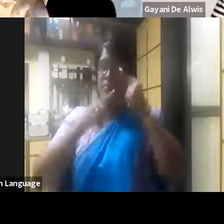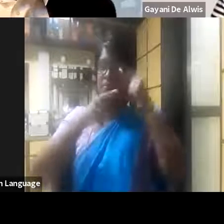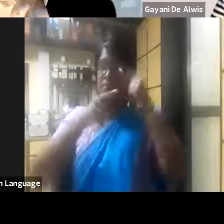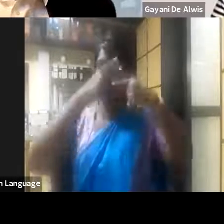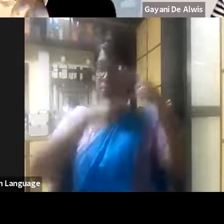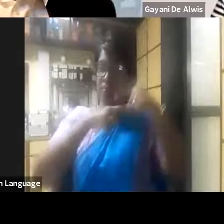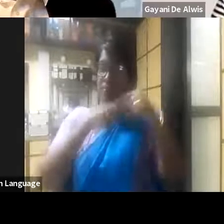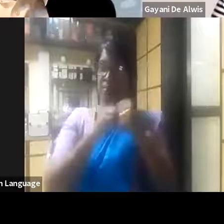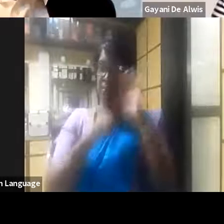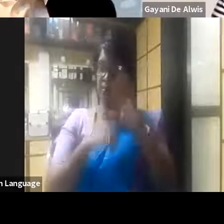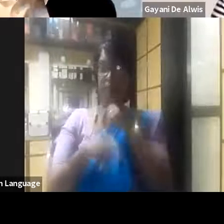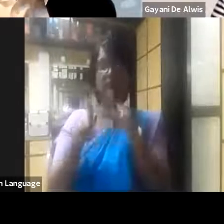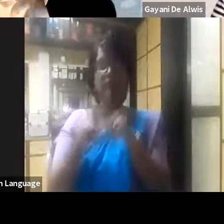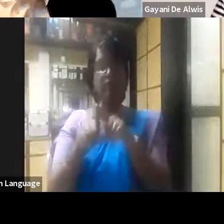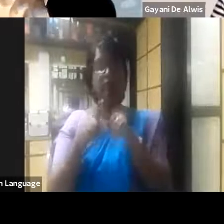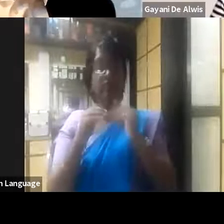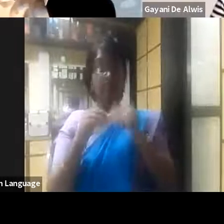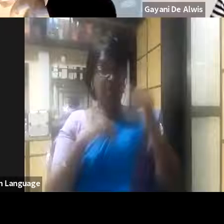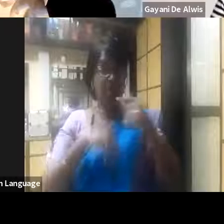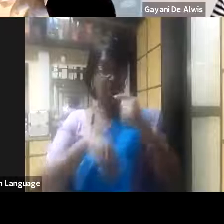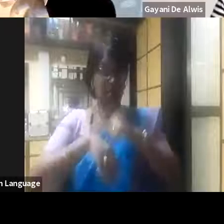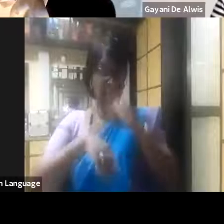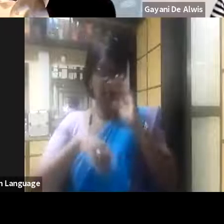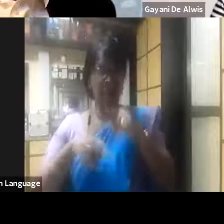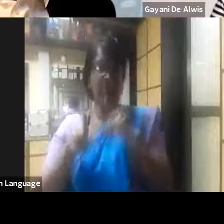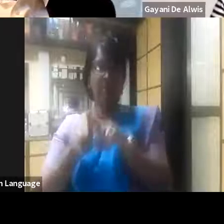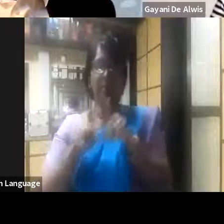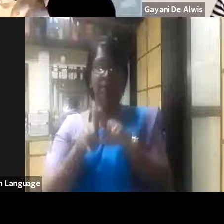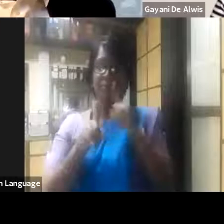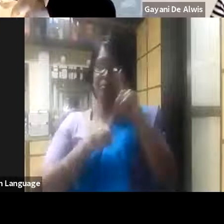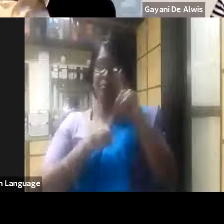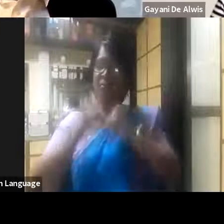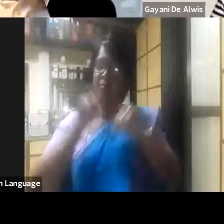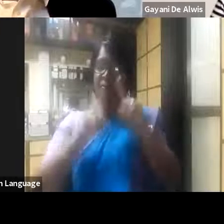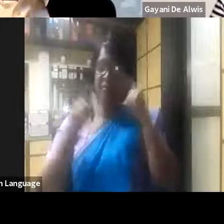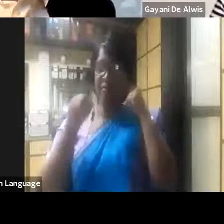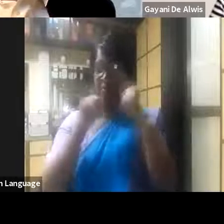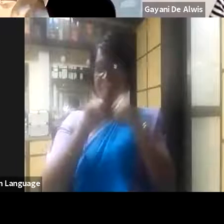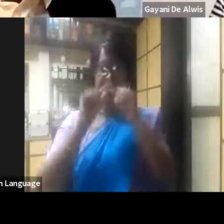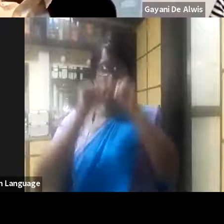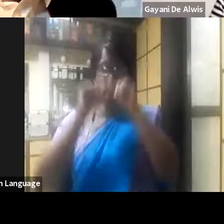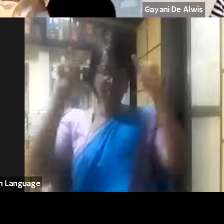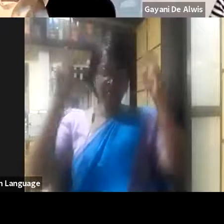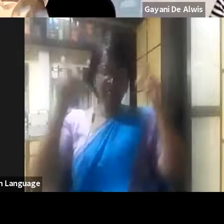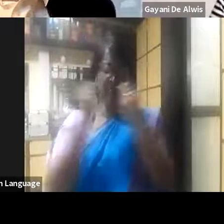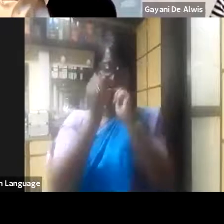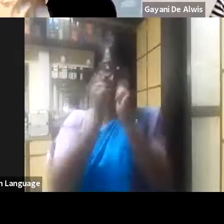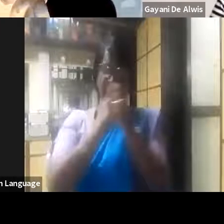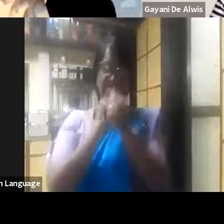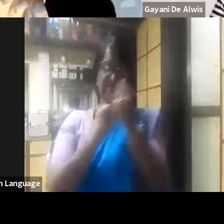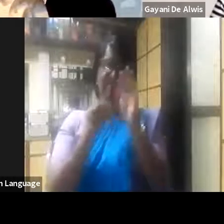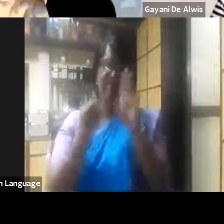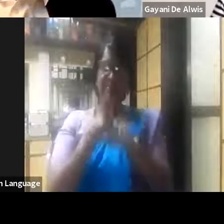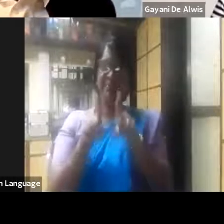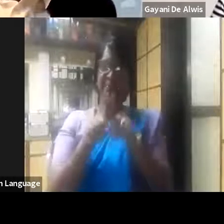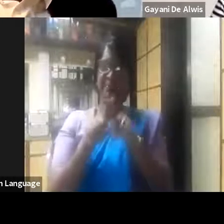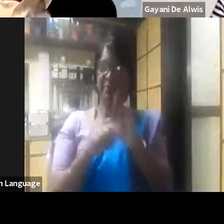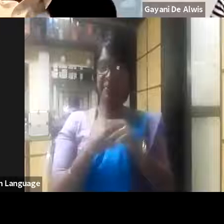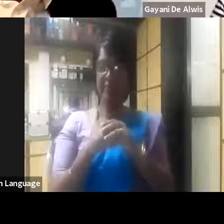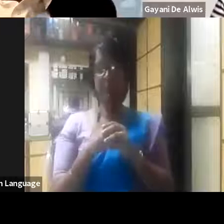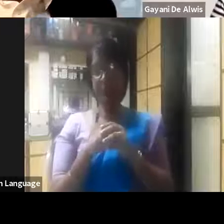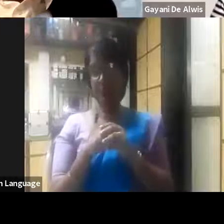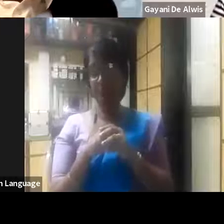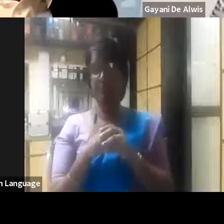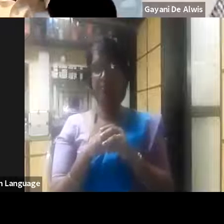and in the next hour we will be discussing on the topic building supply chain resilience. And